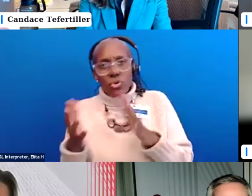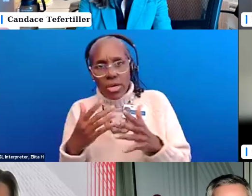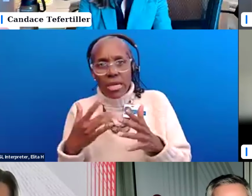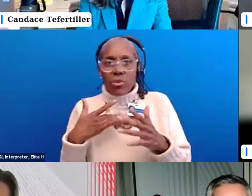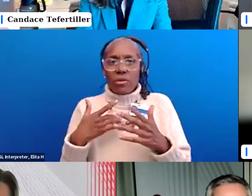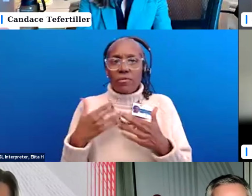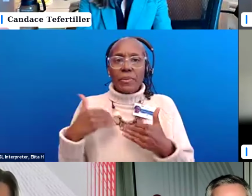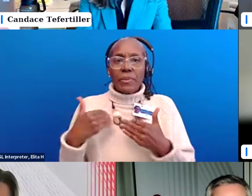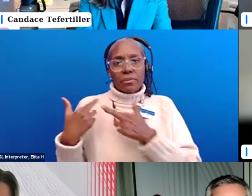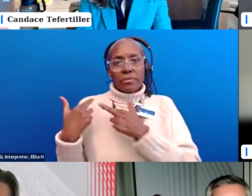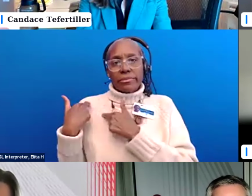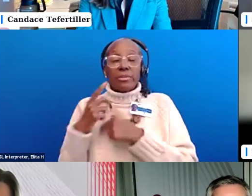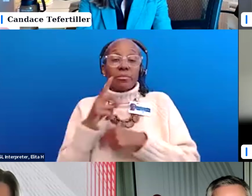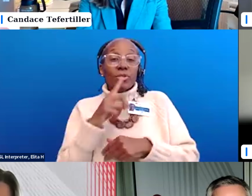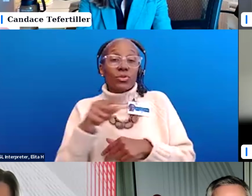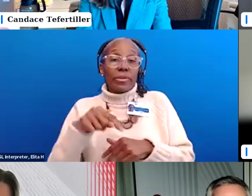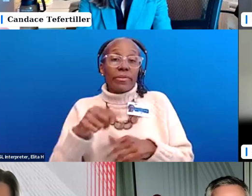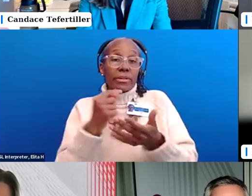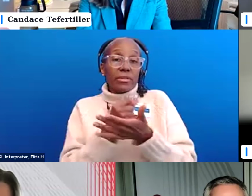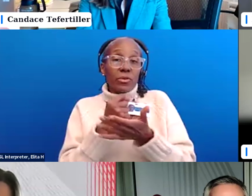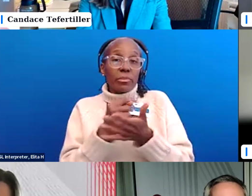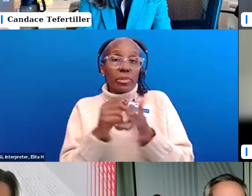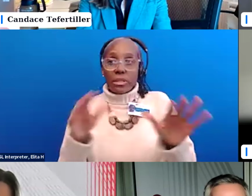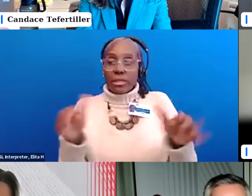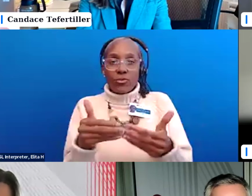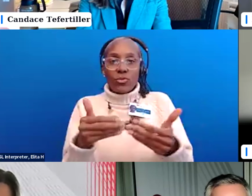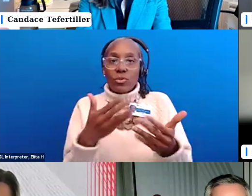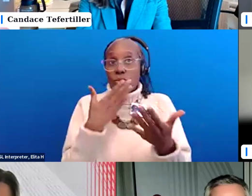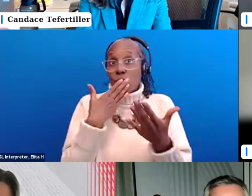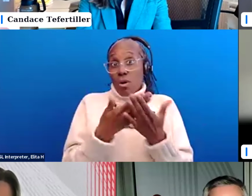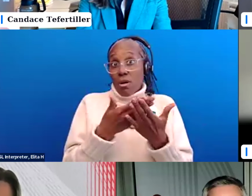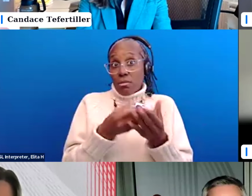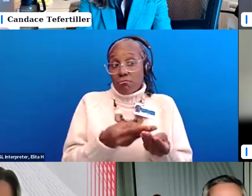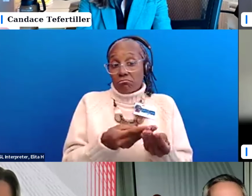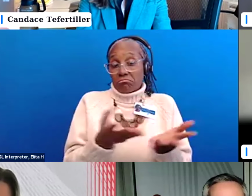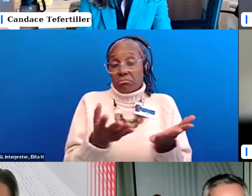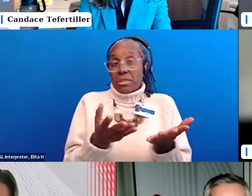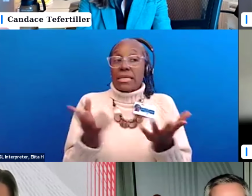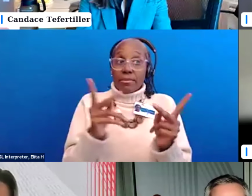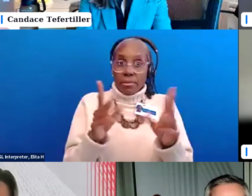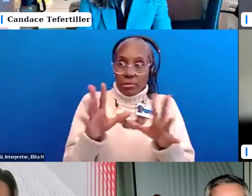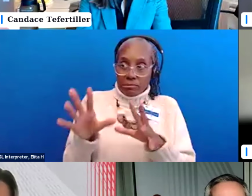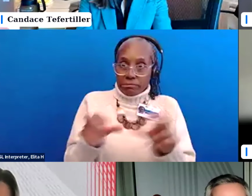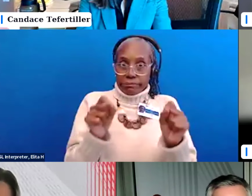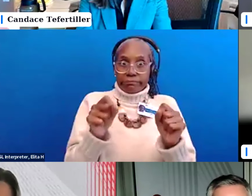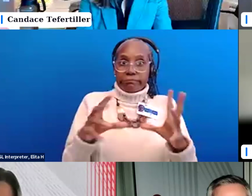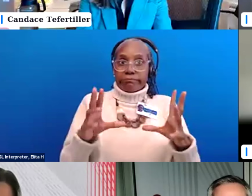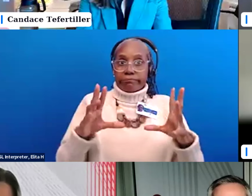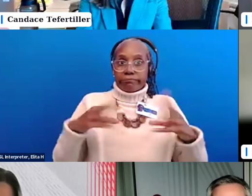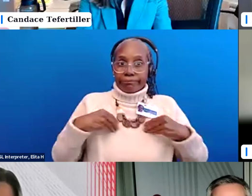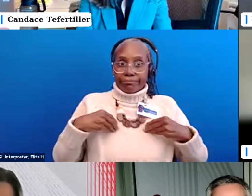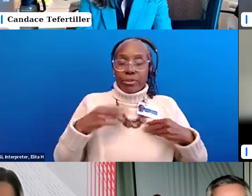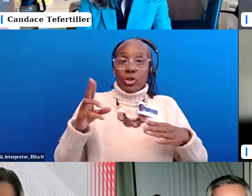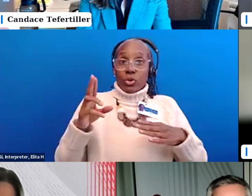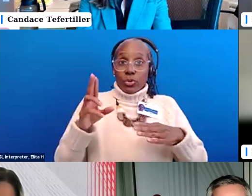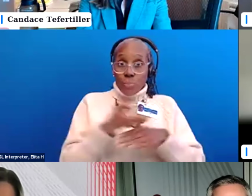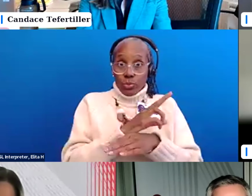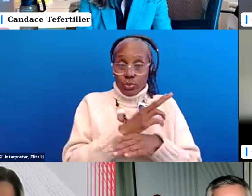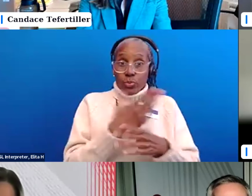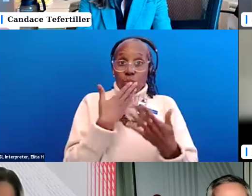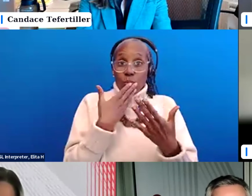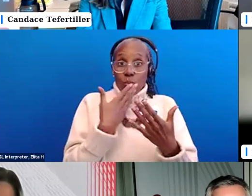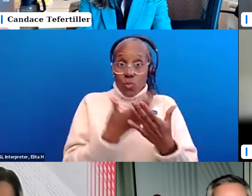real responsibility to make sure that this therapy is introduced well, and the uptake is good, and it works for